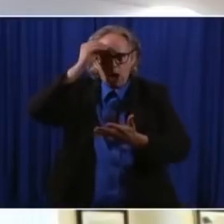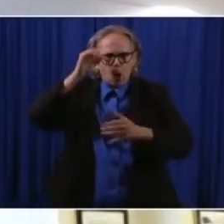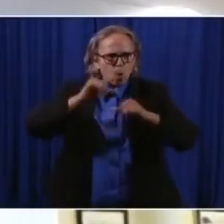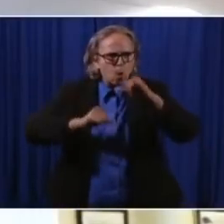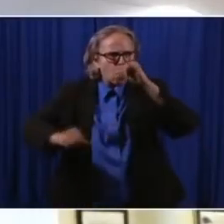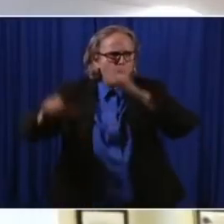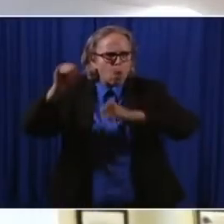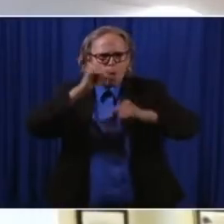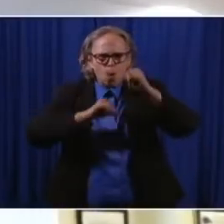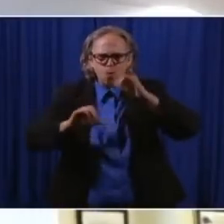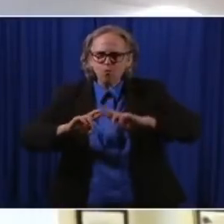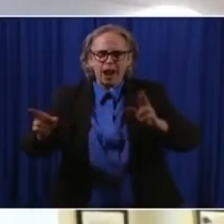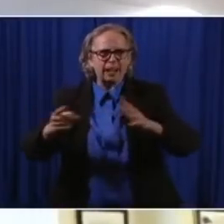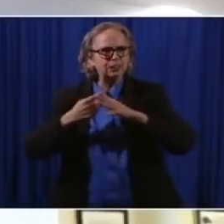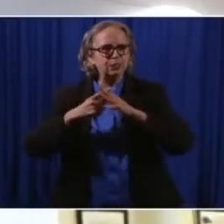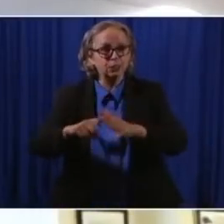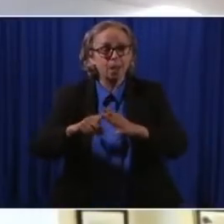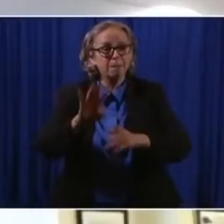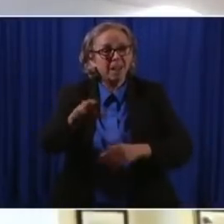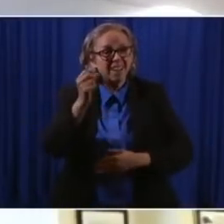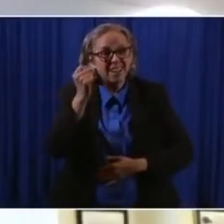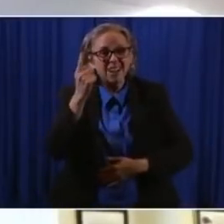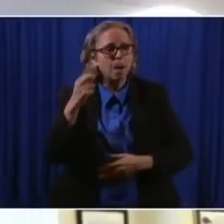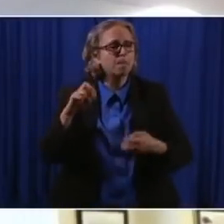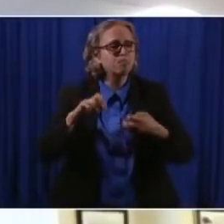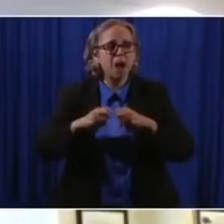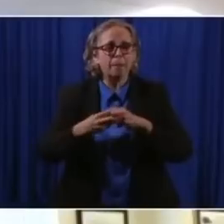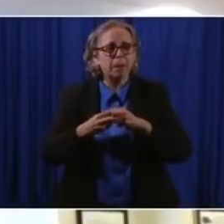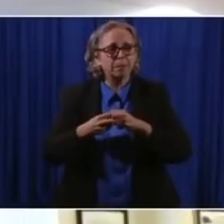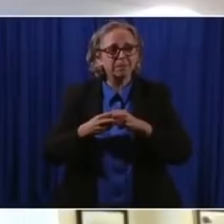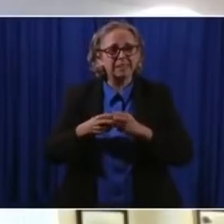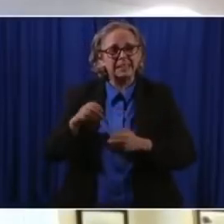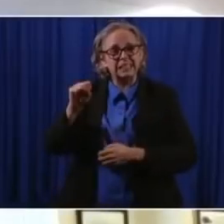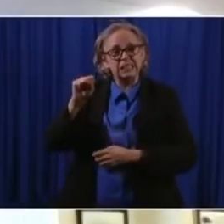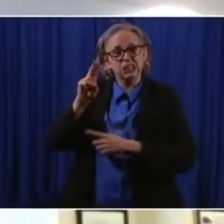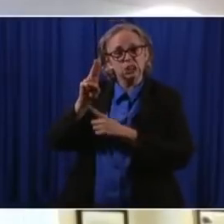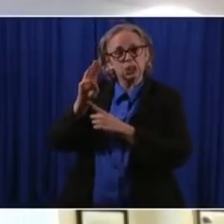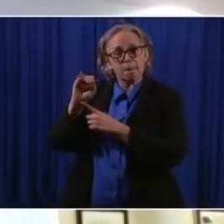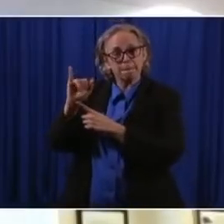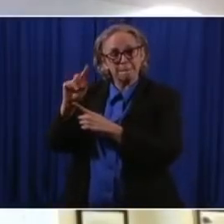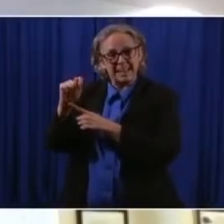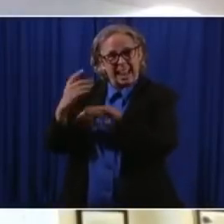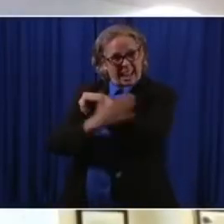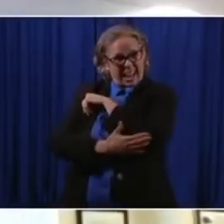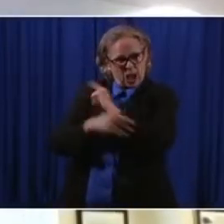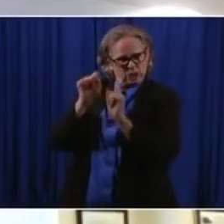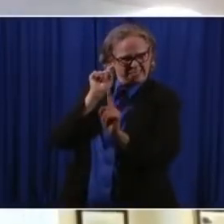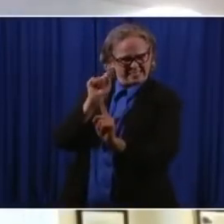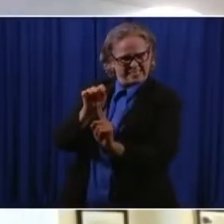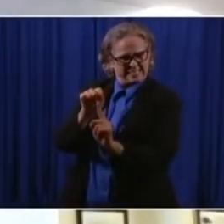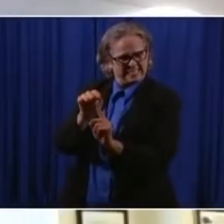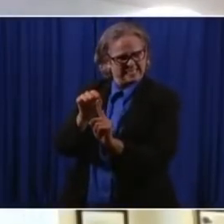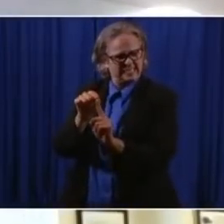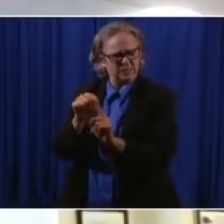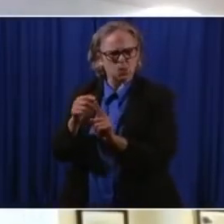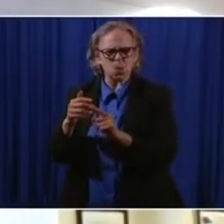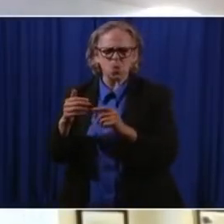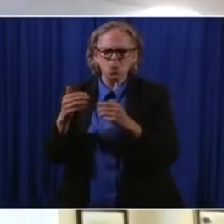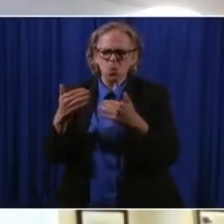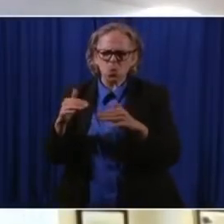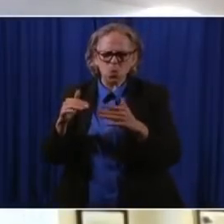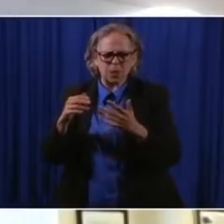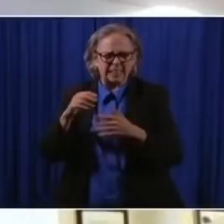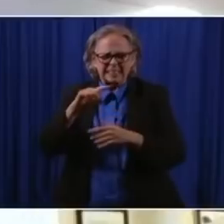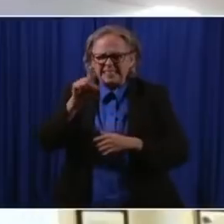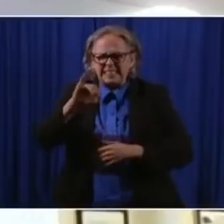zip codes in our district that have some of the highest rates in our county of COVID spread. And so